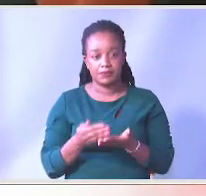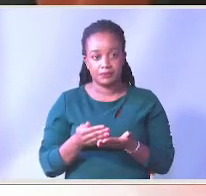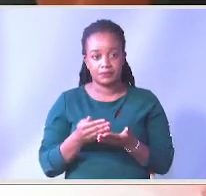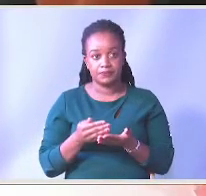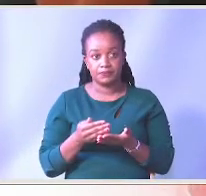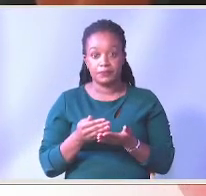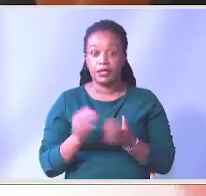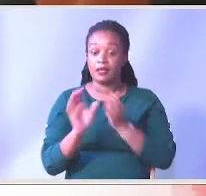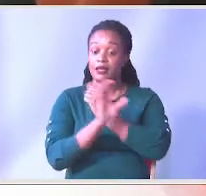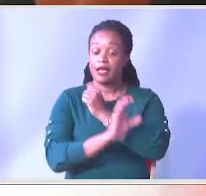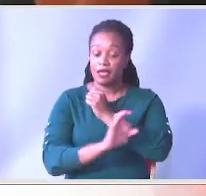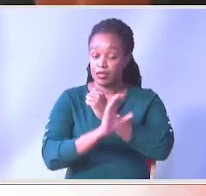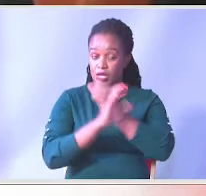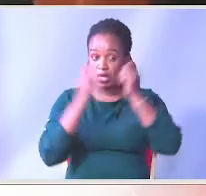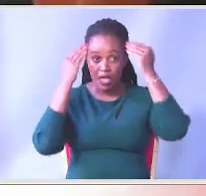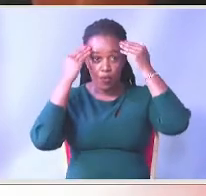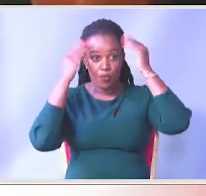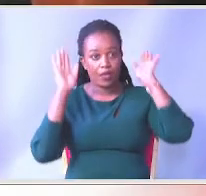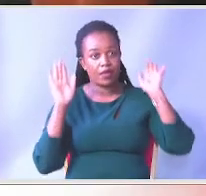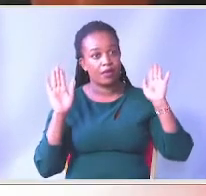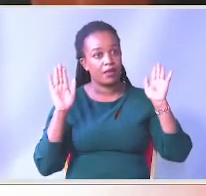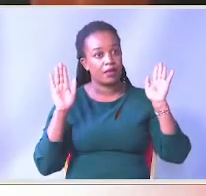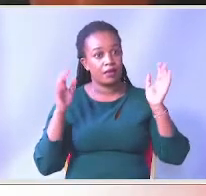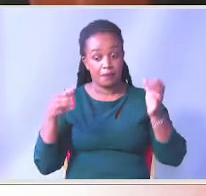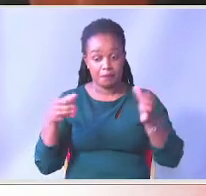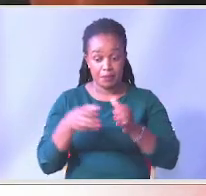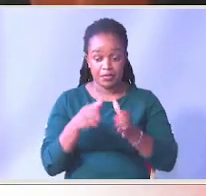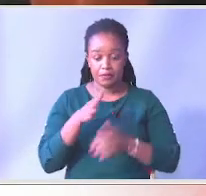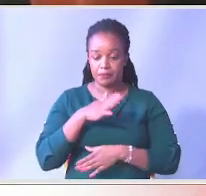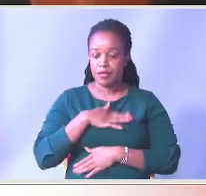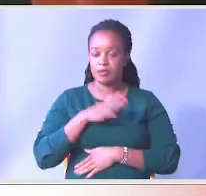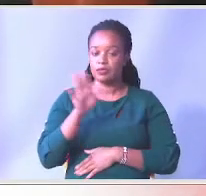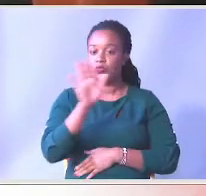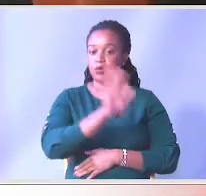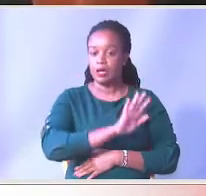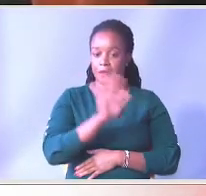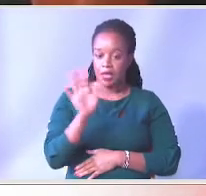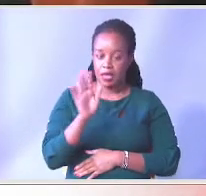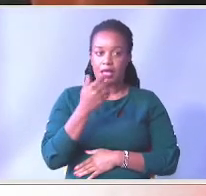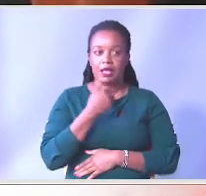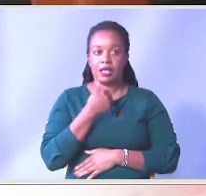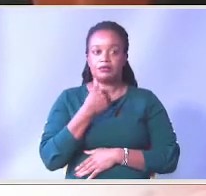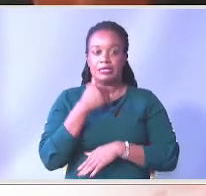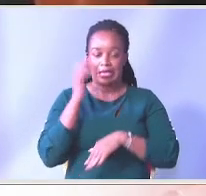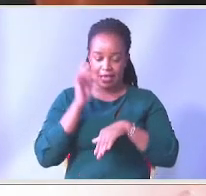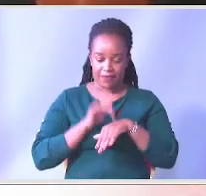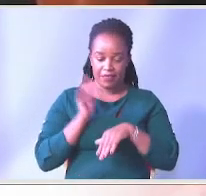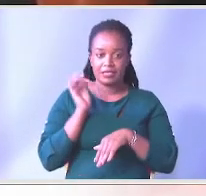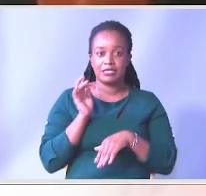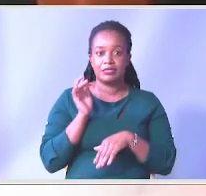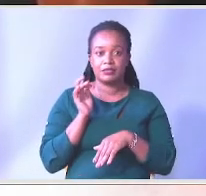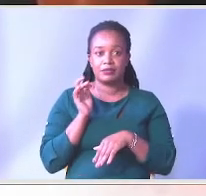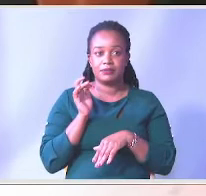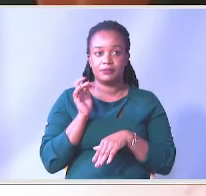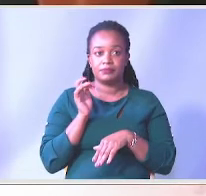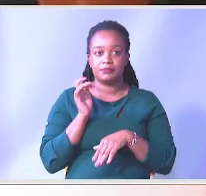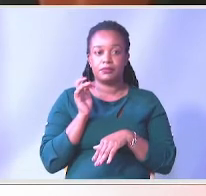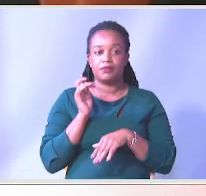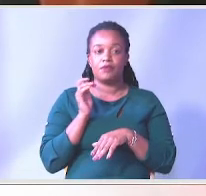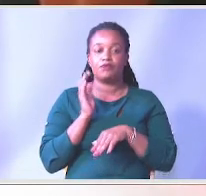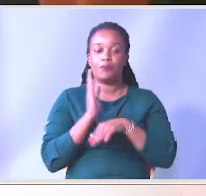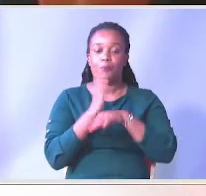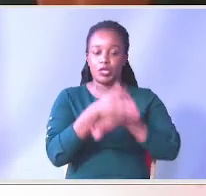country knows that my party wiper has been a victim of